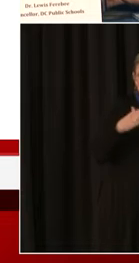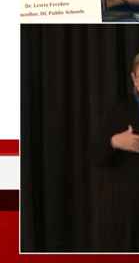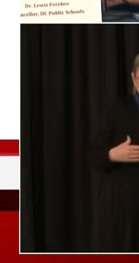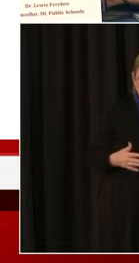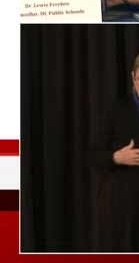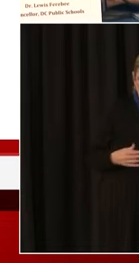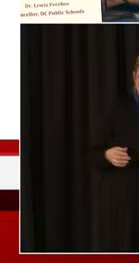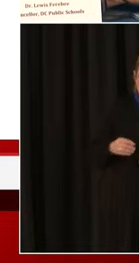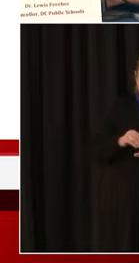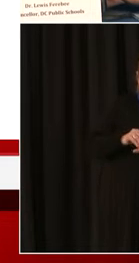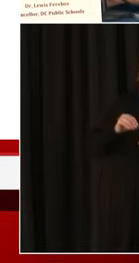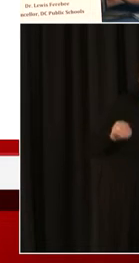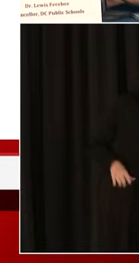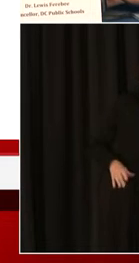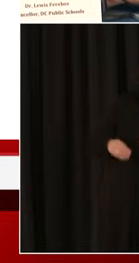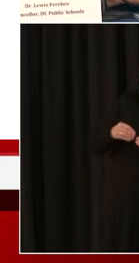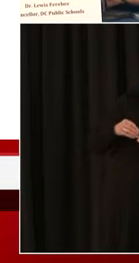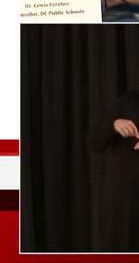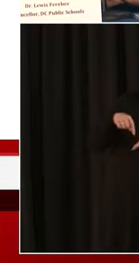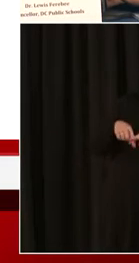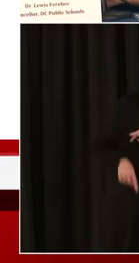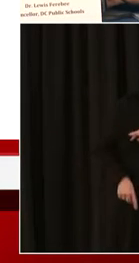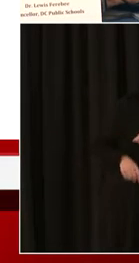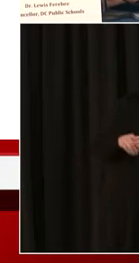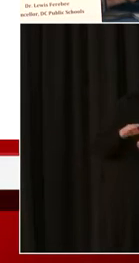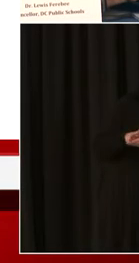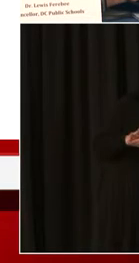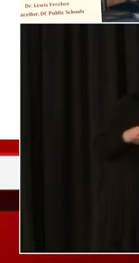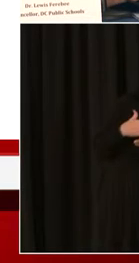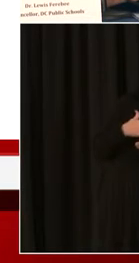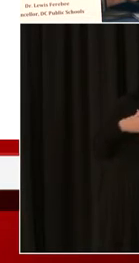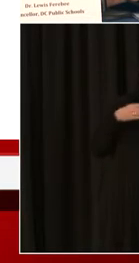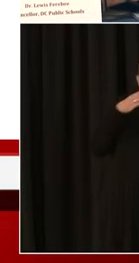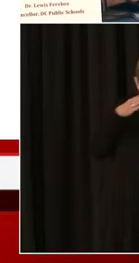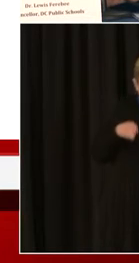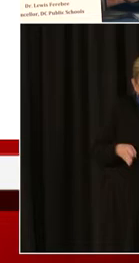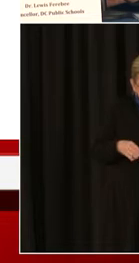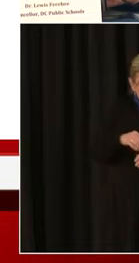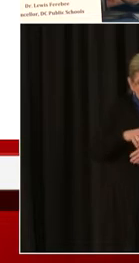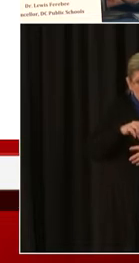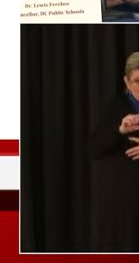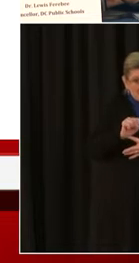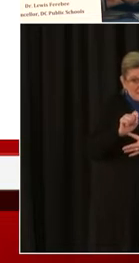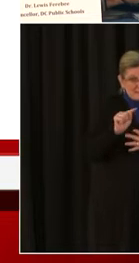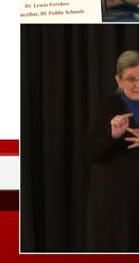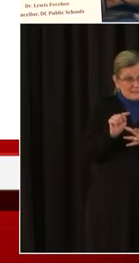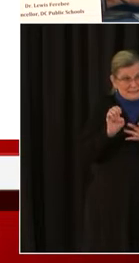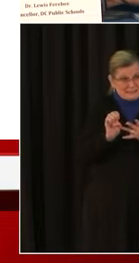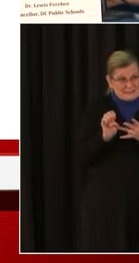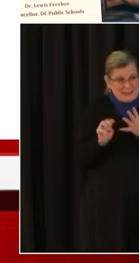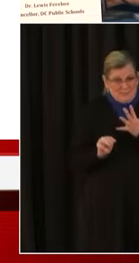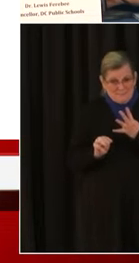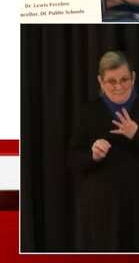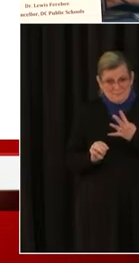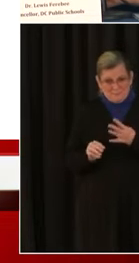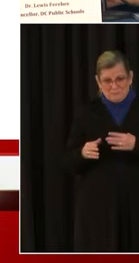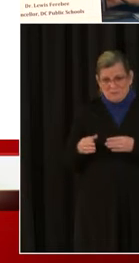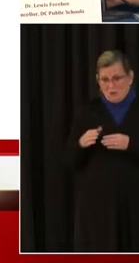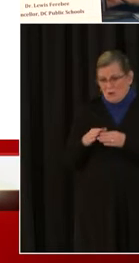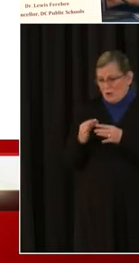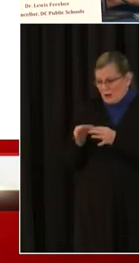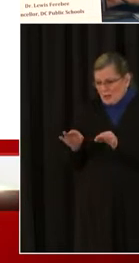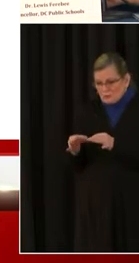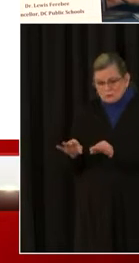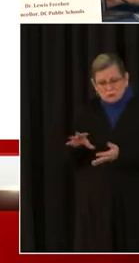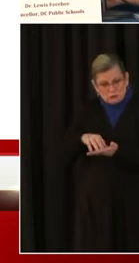allows students to go deeper in schools that have a focus, for example, on STEM or language learning.